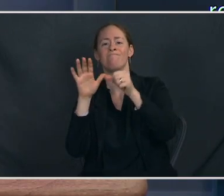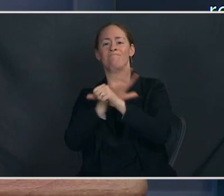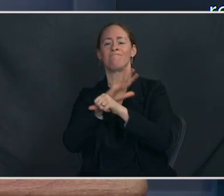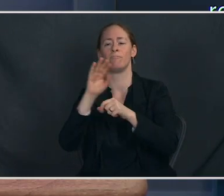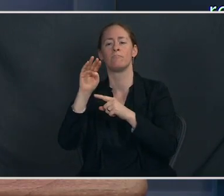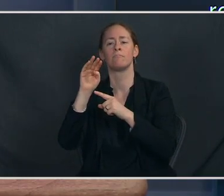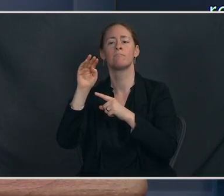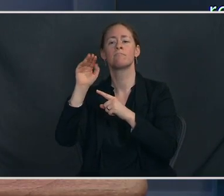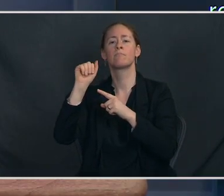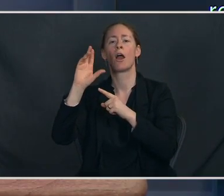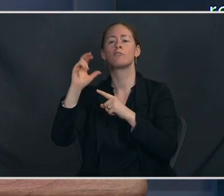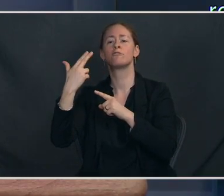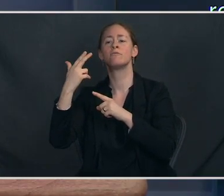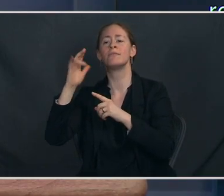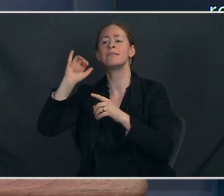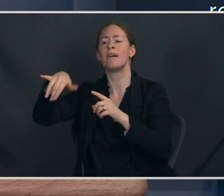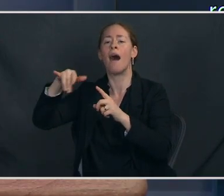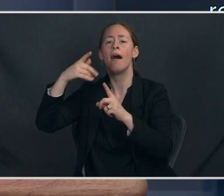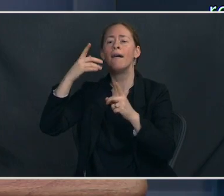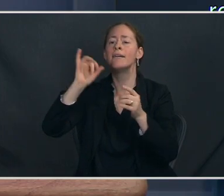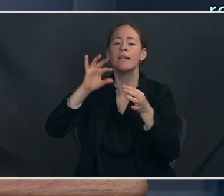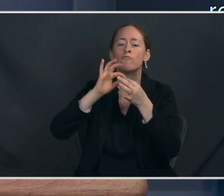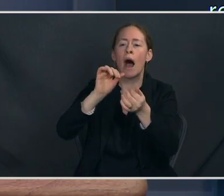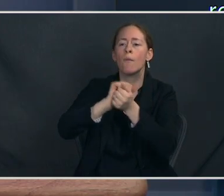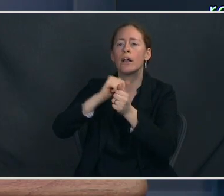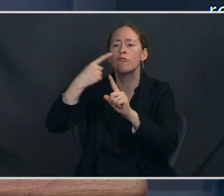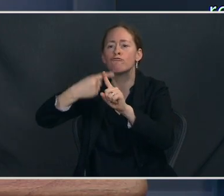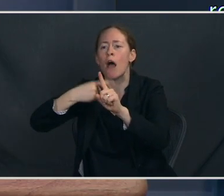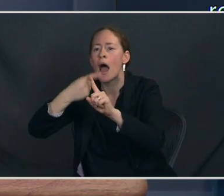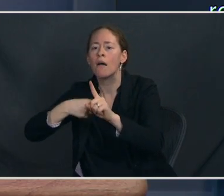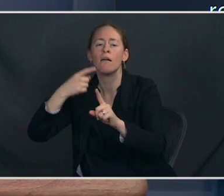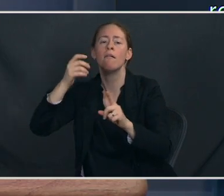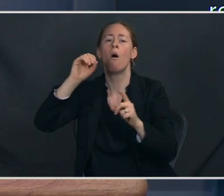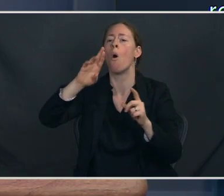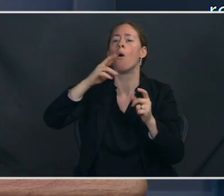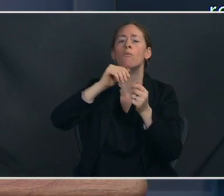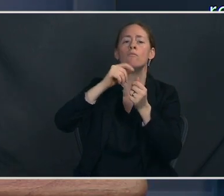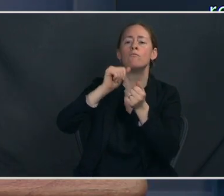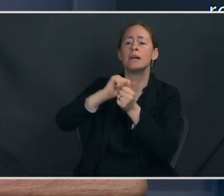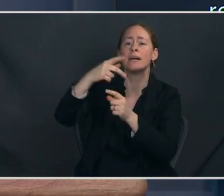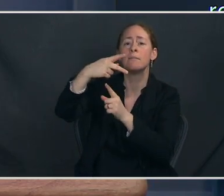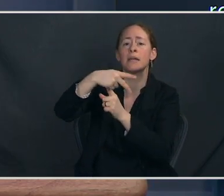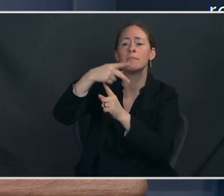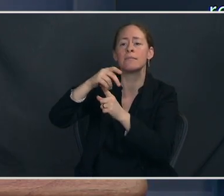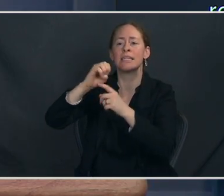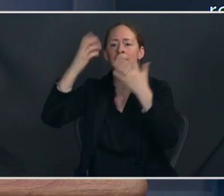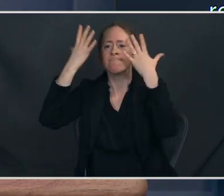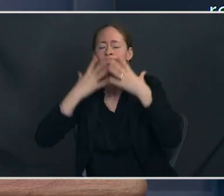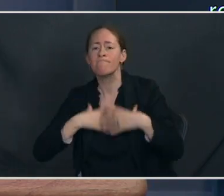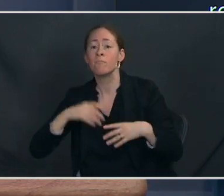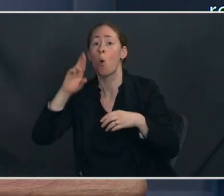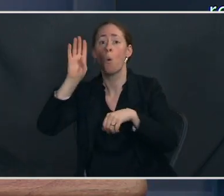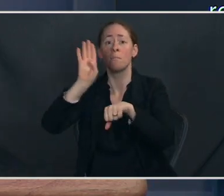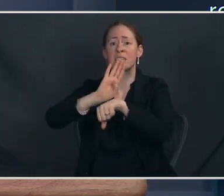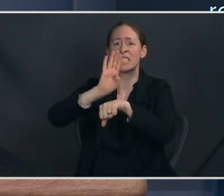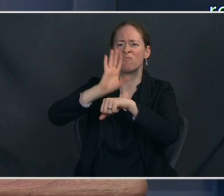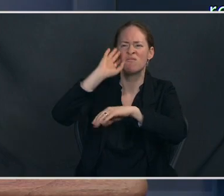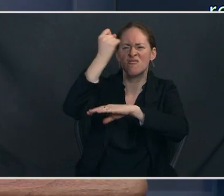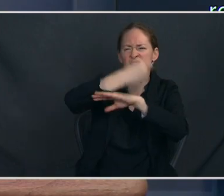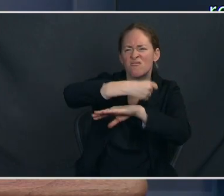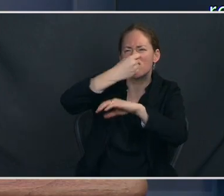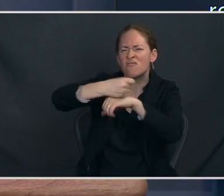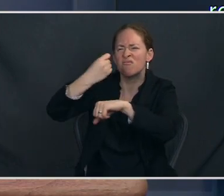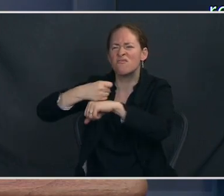UI assistance, the end of PPP loan applications for small businesses. And as you all know from covering what's happening in the